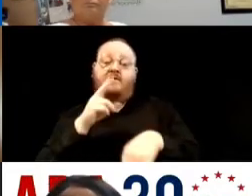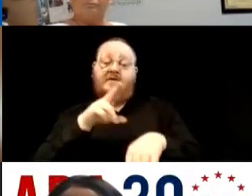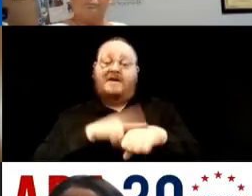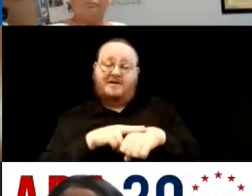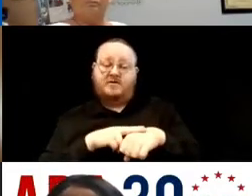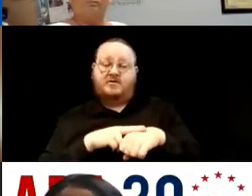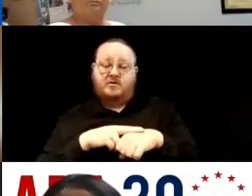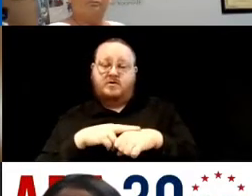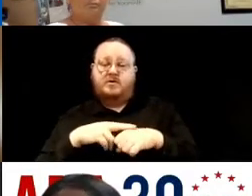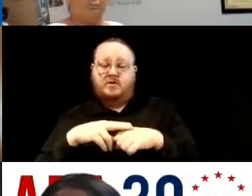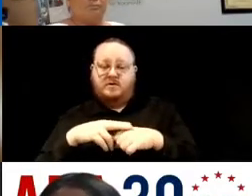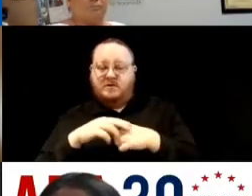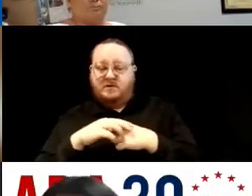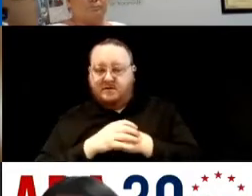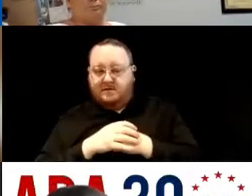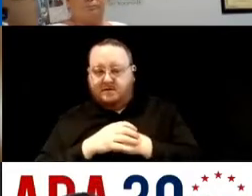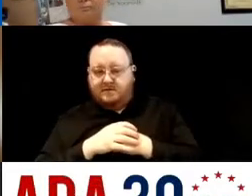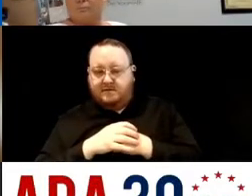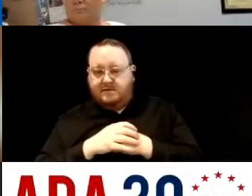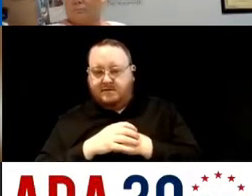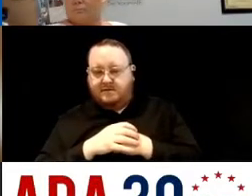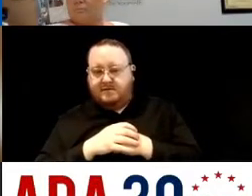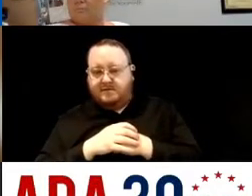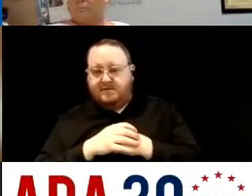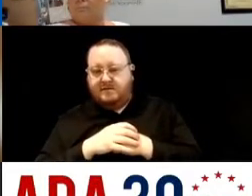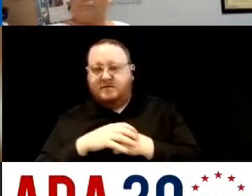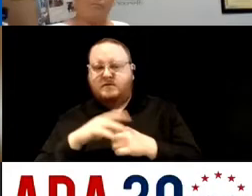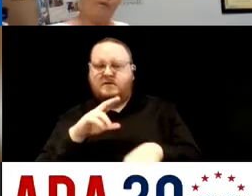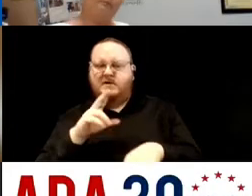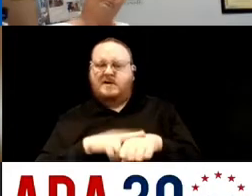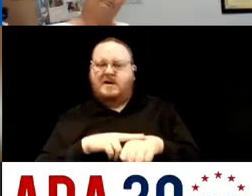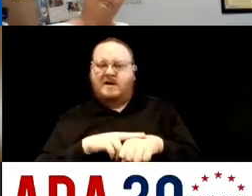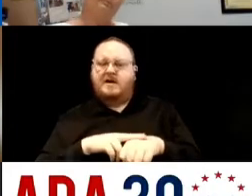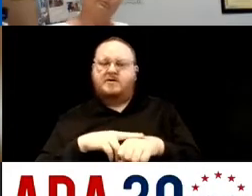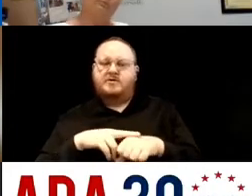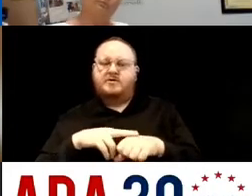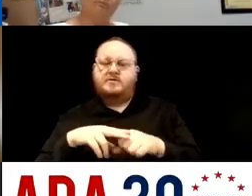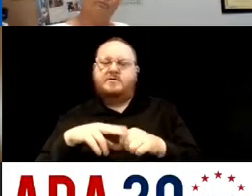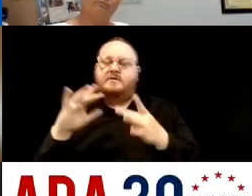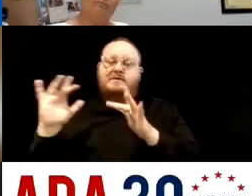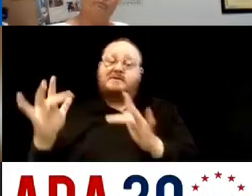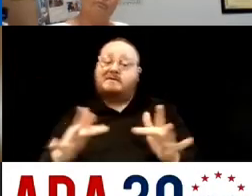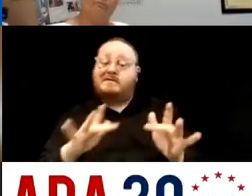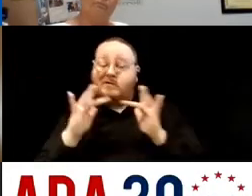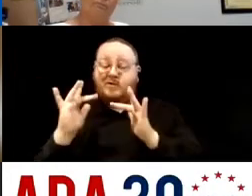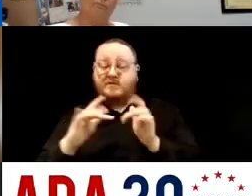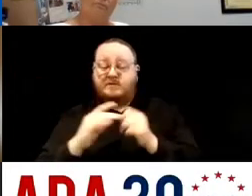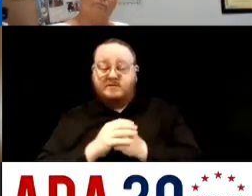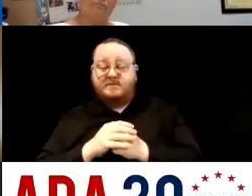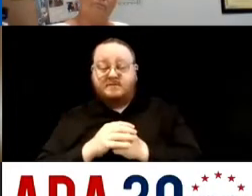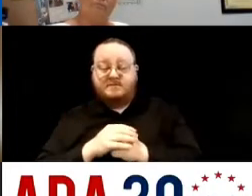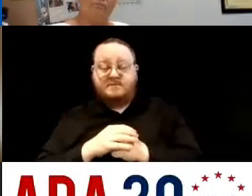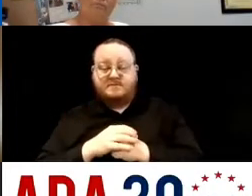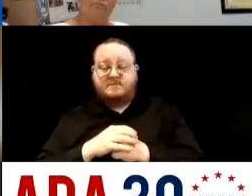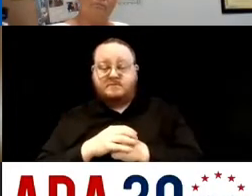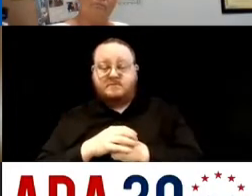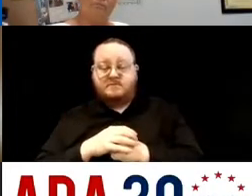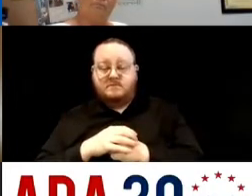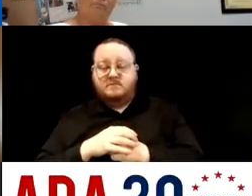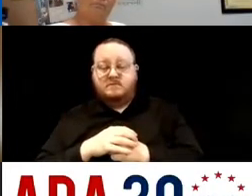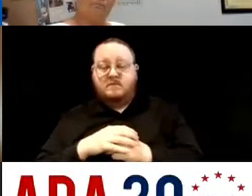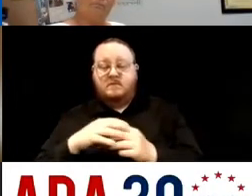UCDIS. We're part of that national university center network that is housed under